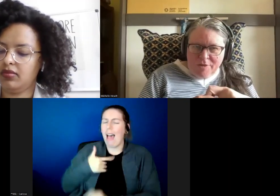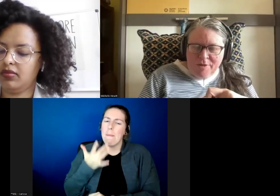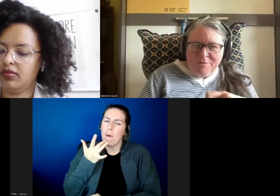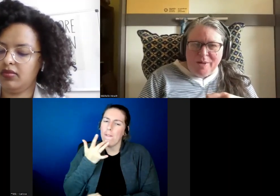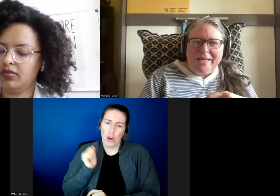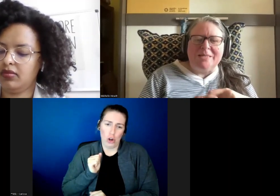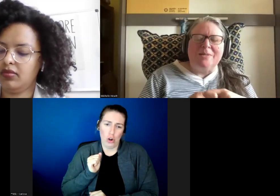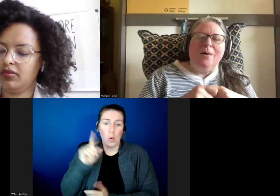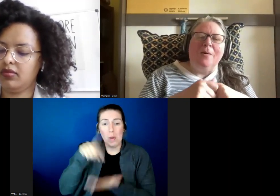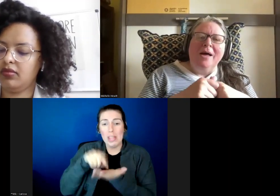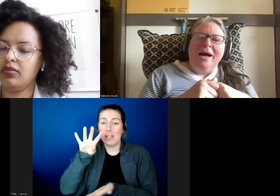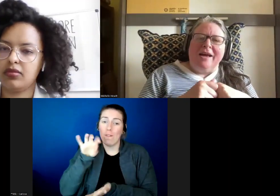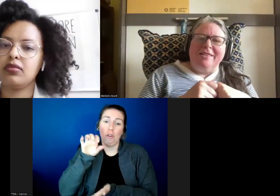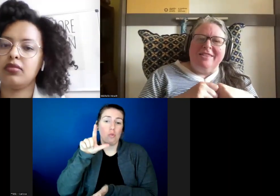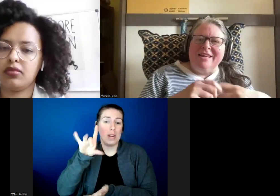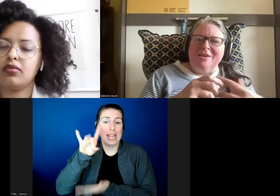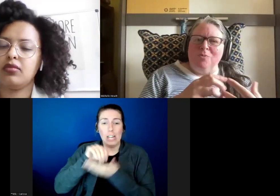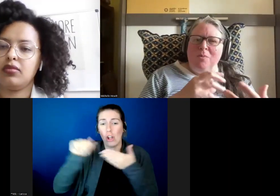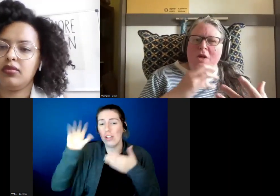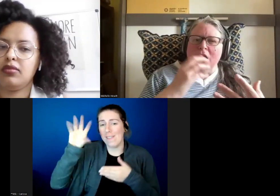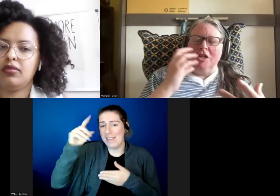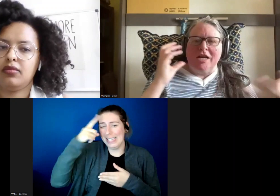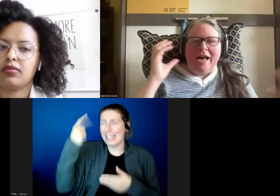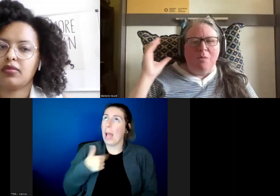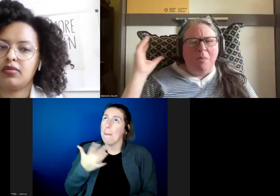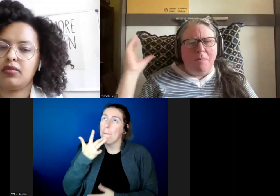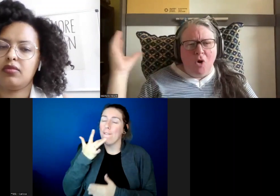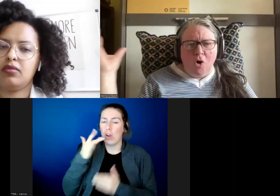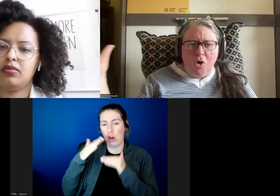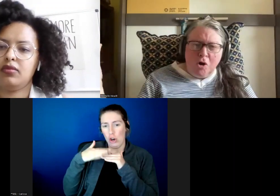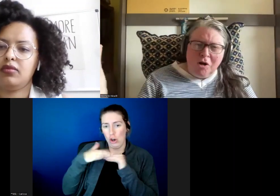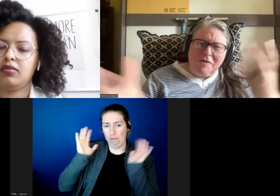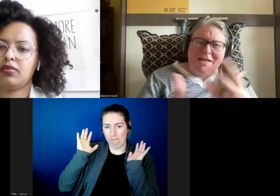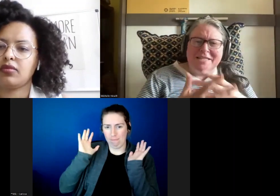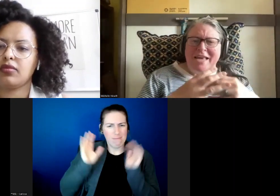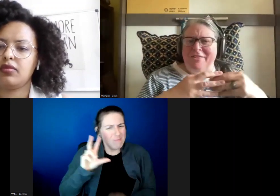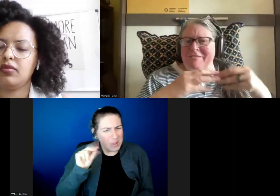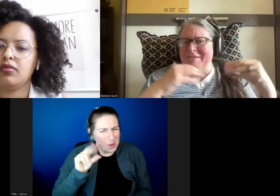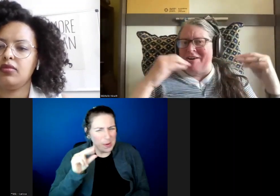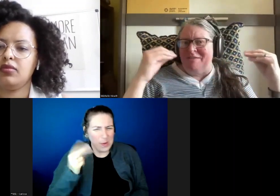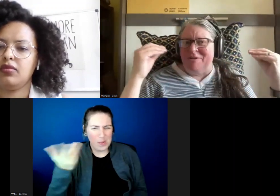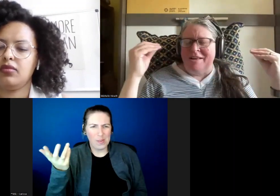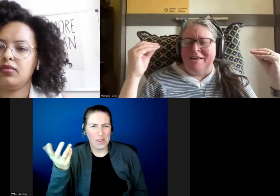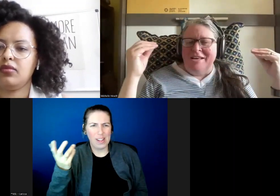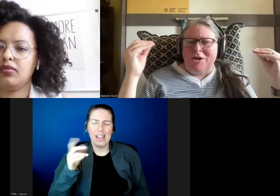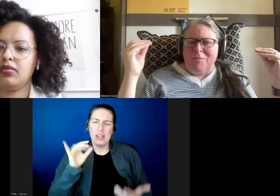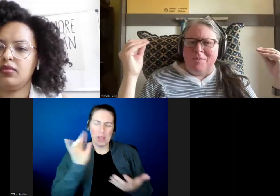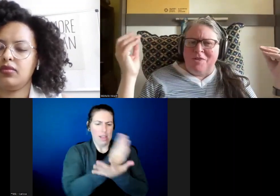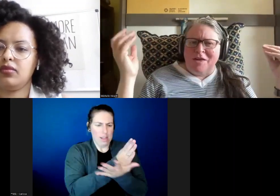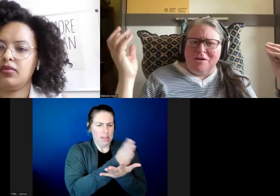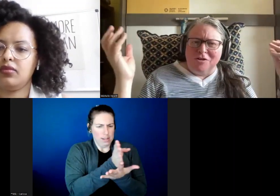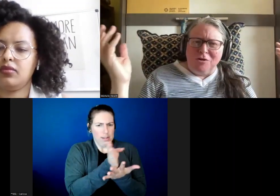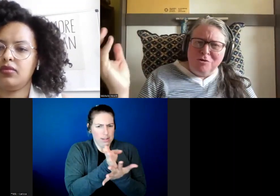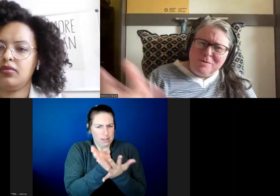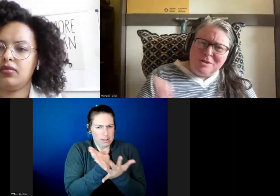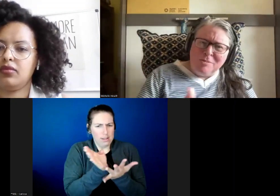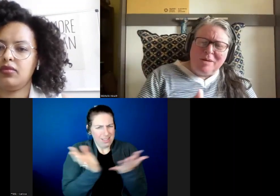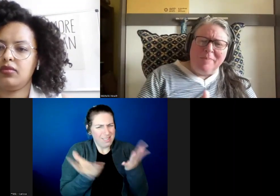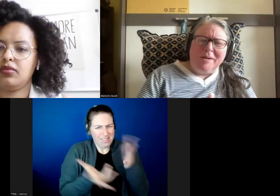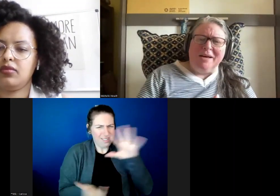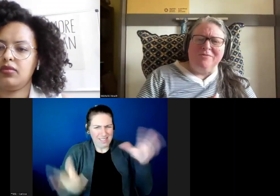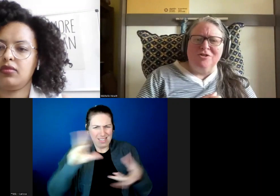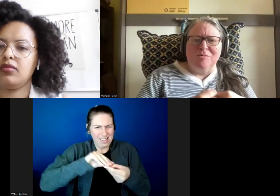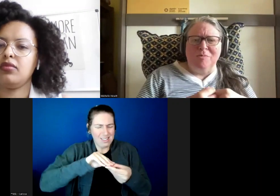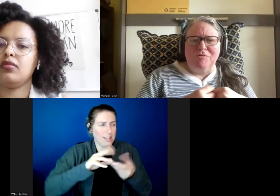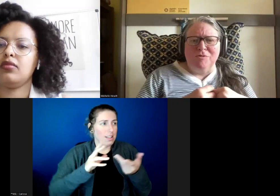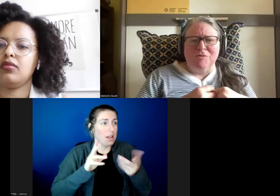$1,428.50 a month, right? So I think when we put all of that together, and not even, you know, when we think of the hoops that